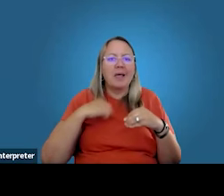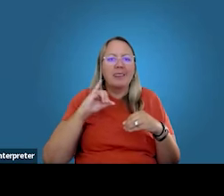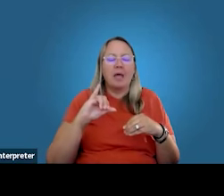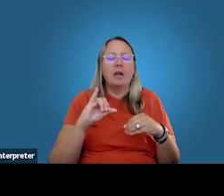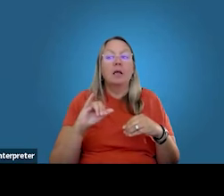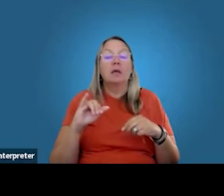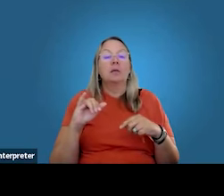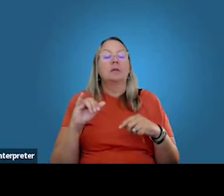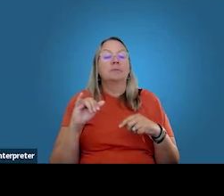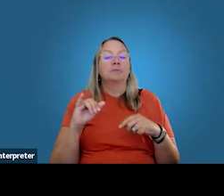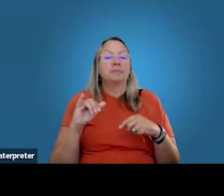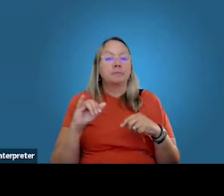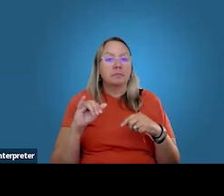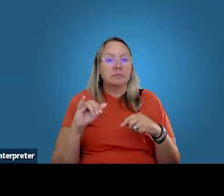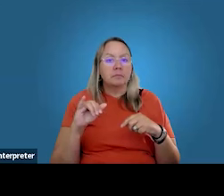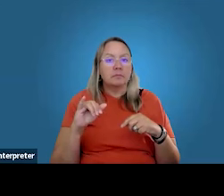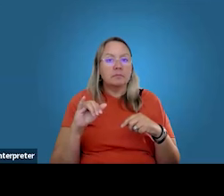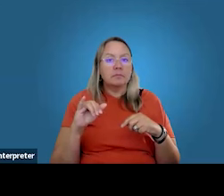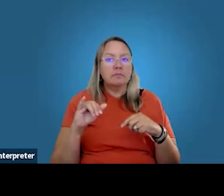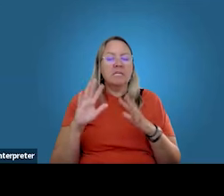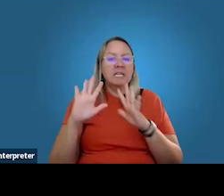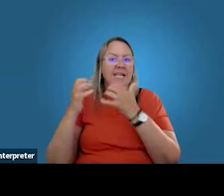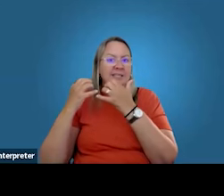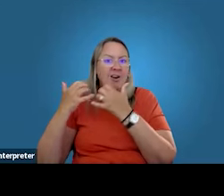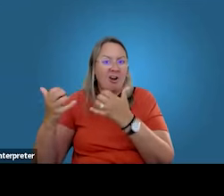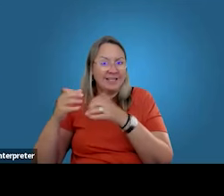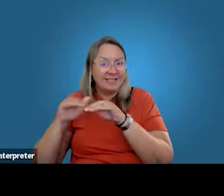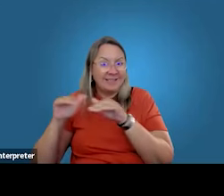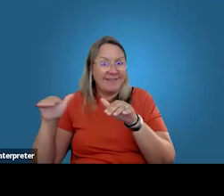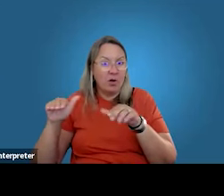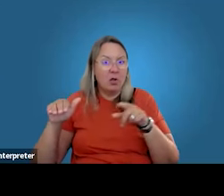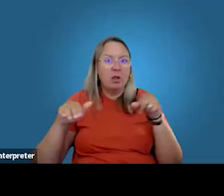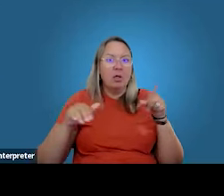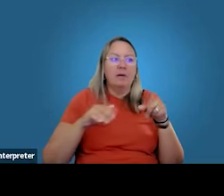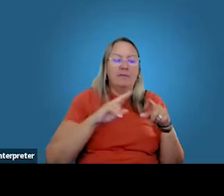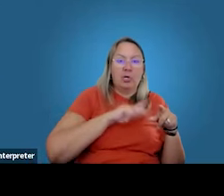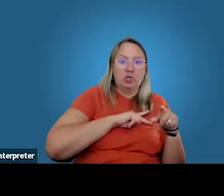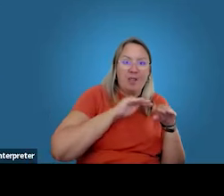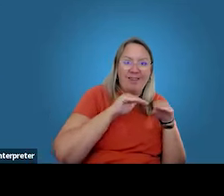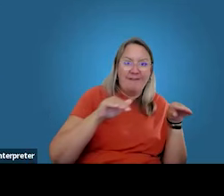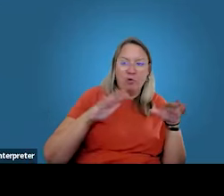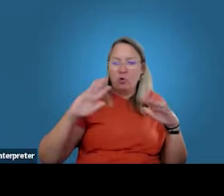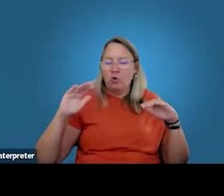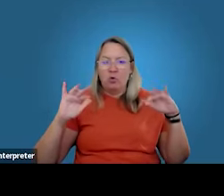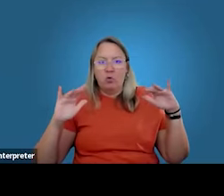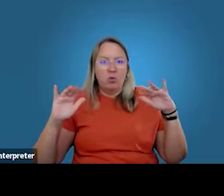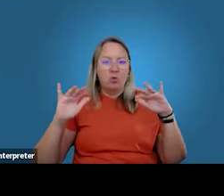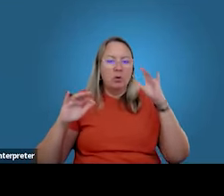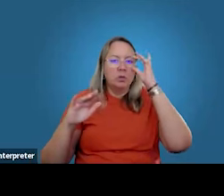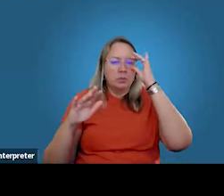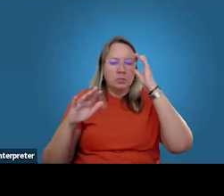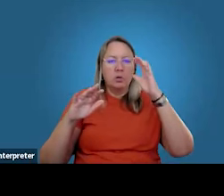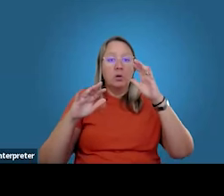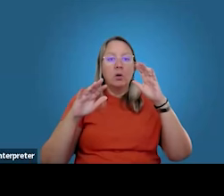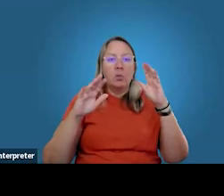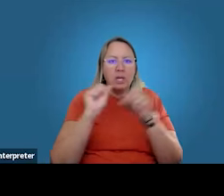differ from that broad level? At an audience level, does it differ from that broad level? And we start to tie them together. So we start quite broad